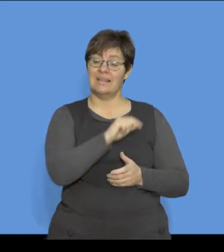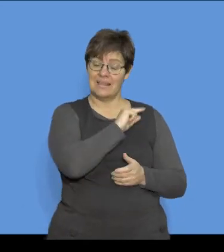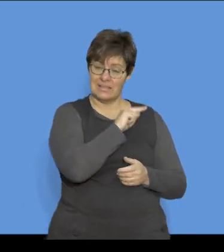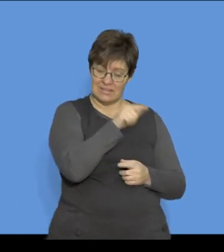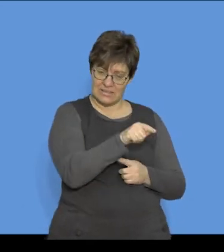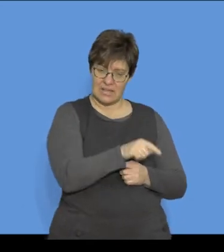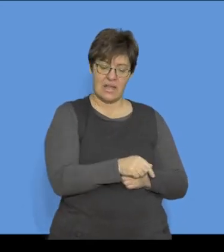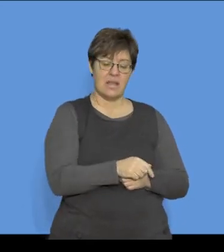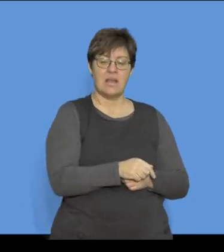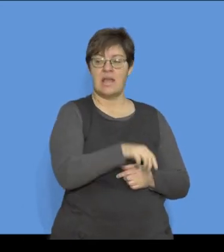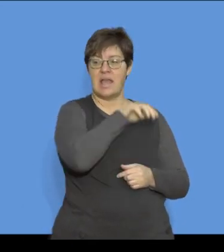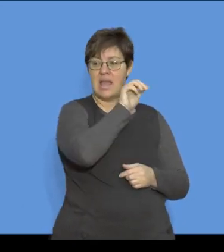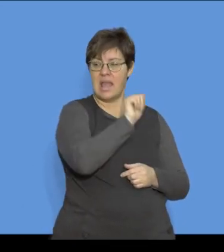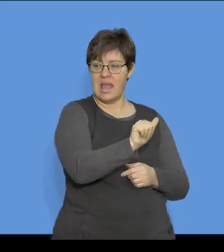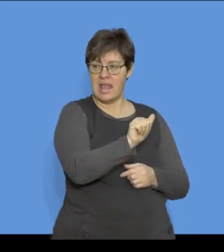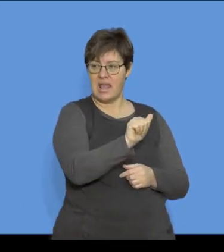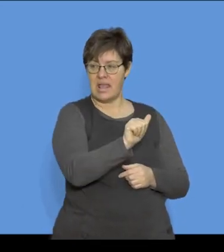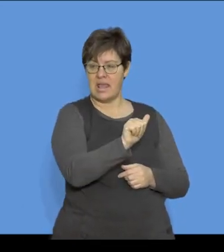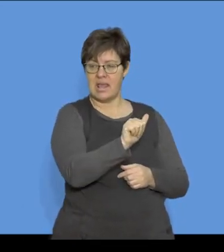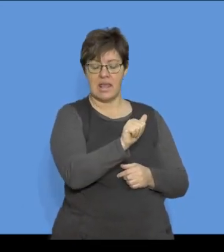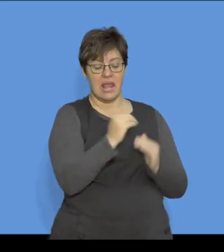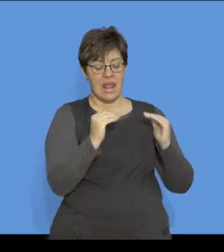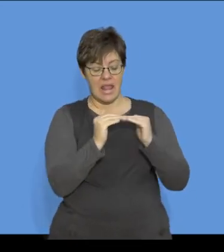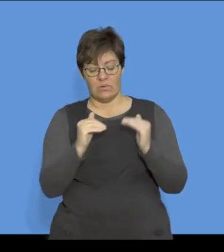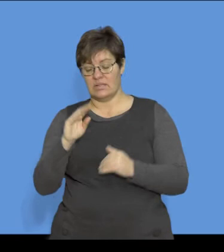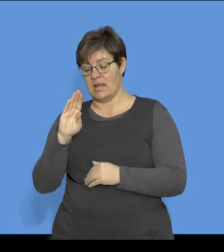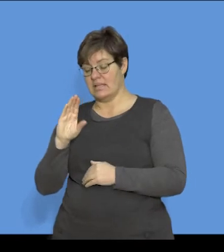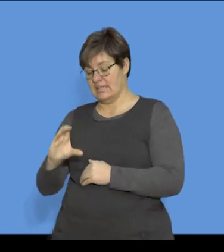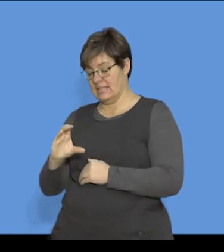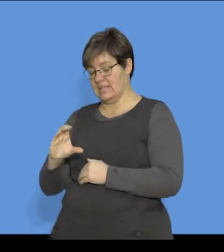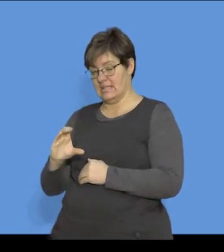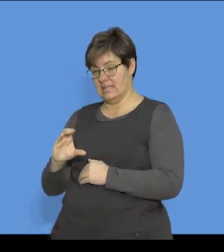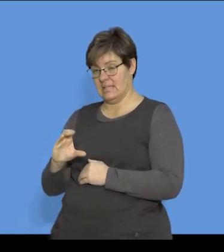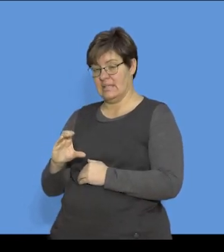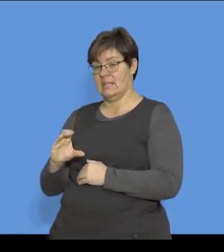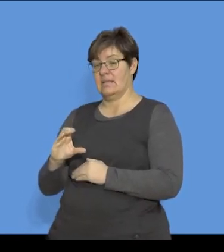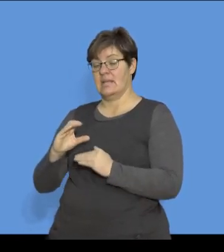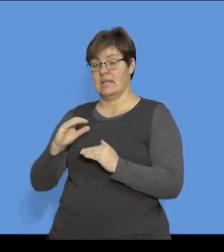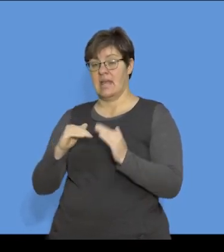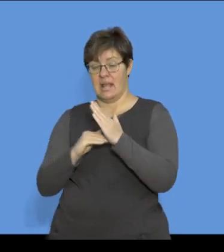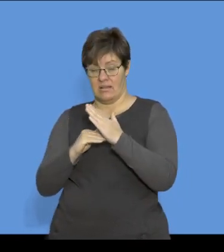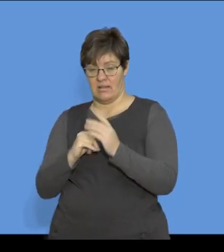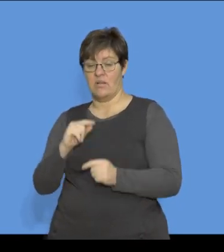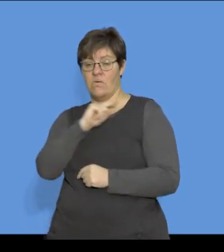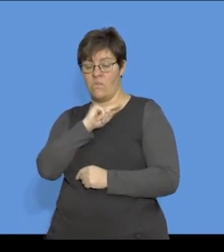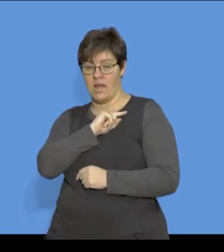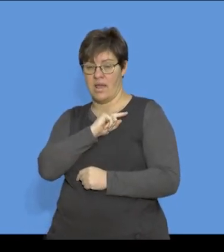angle A will be equals to angle C, and the reason for this will be